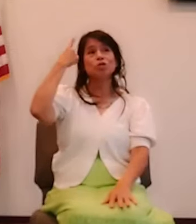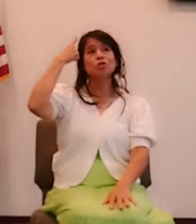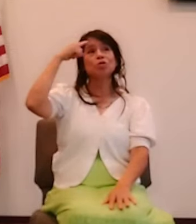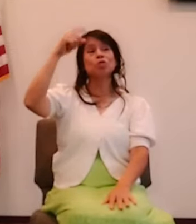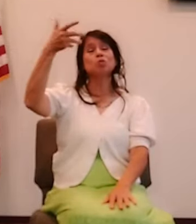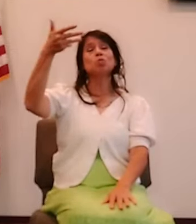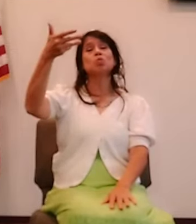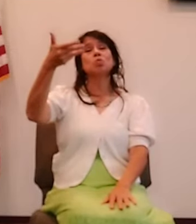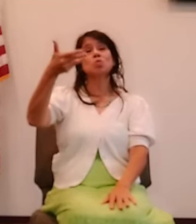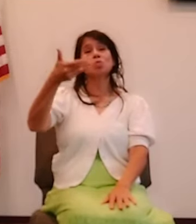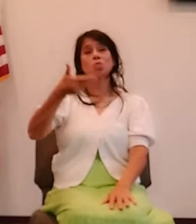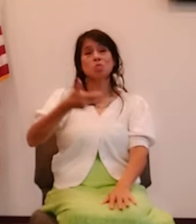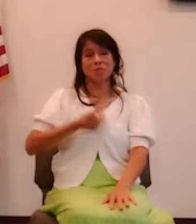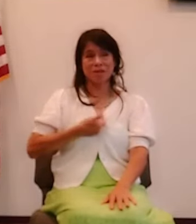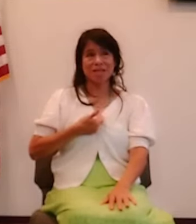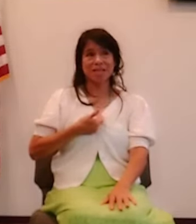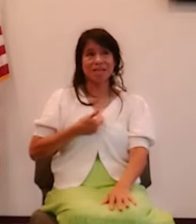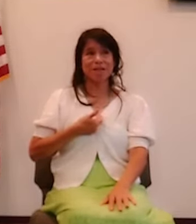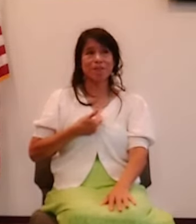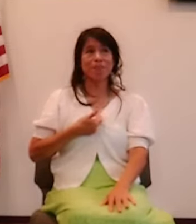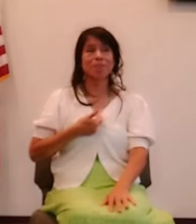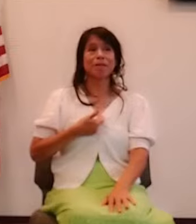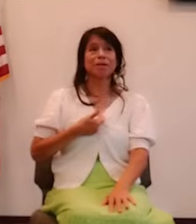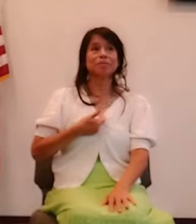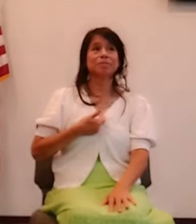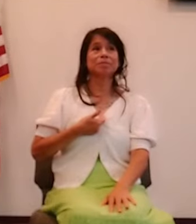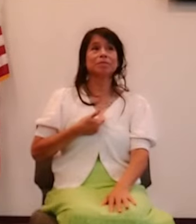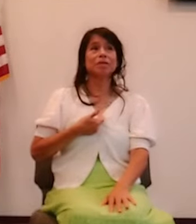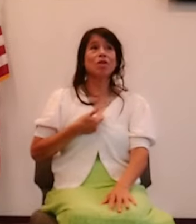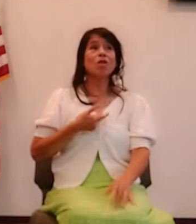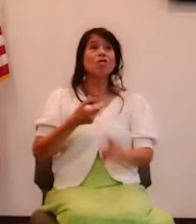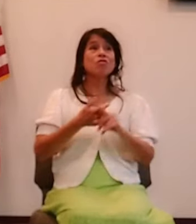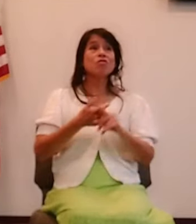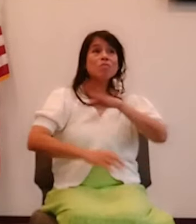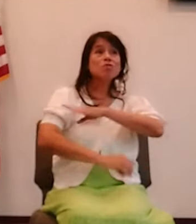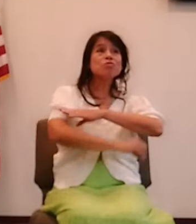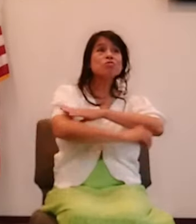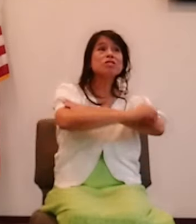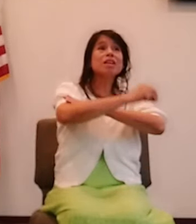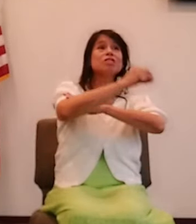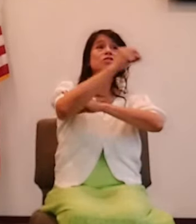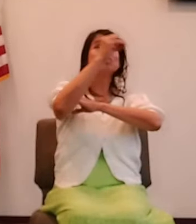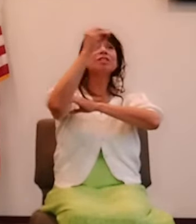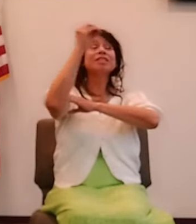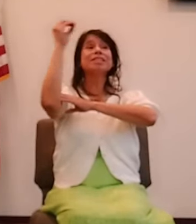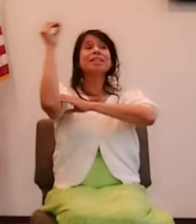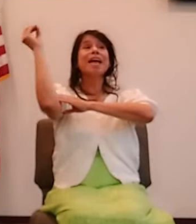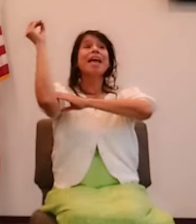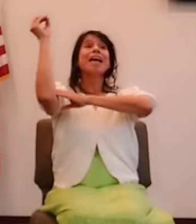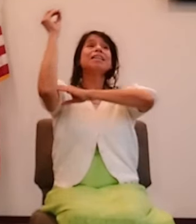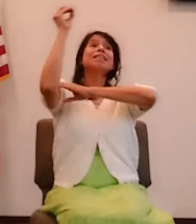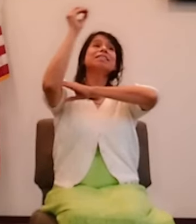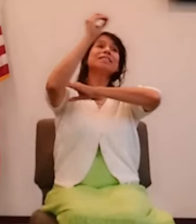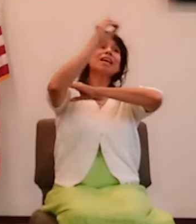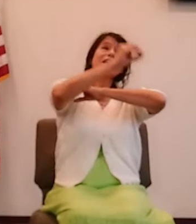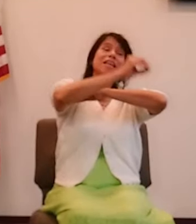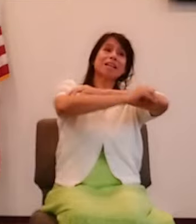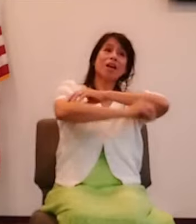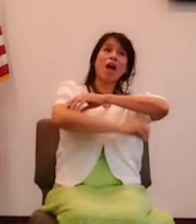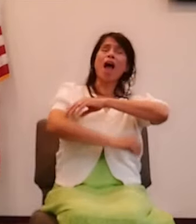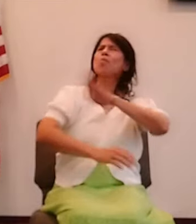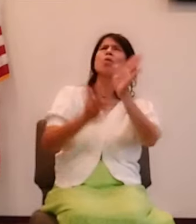faithfulness to me. From the rising sun to the setting